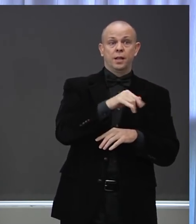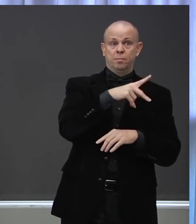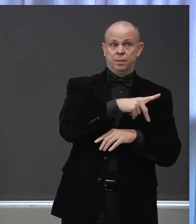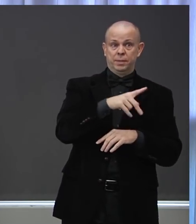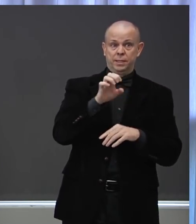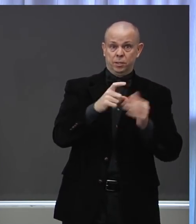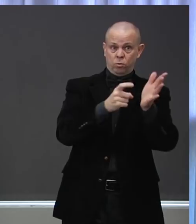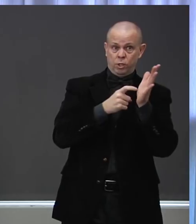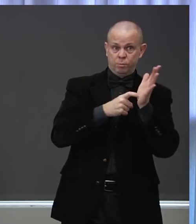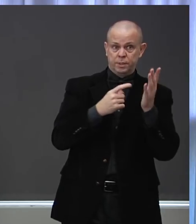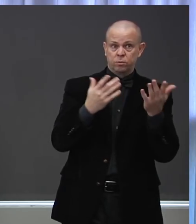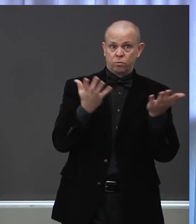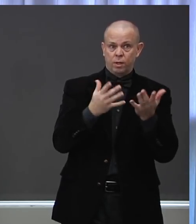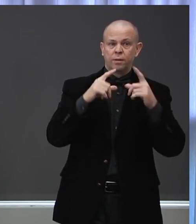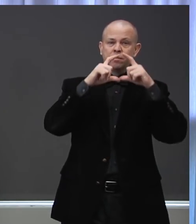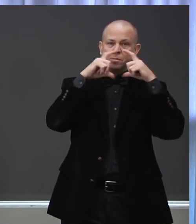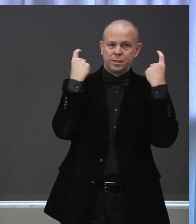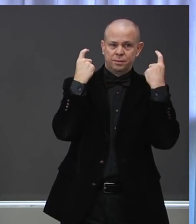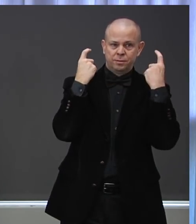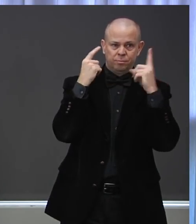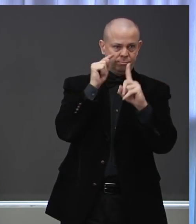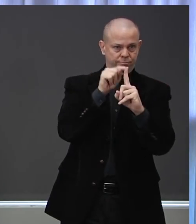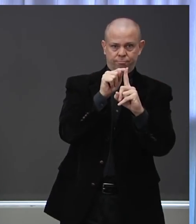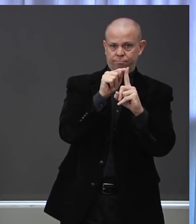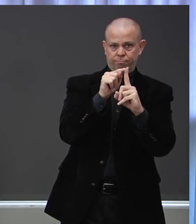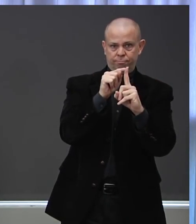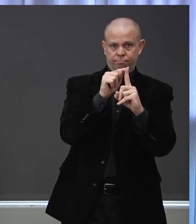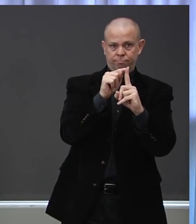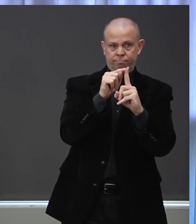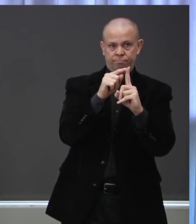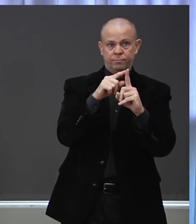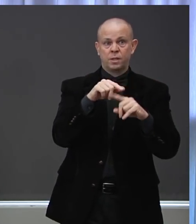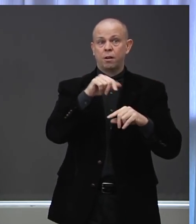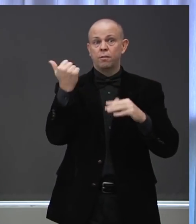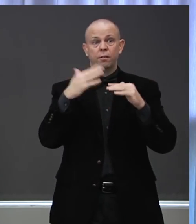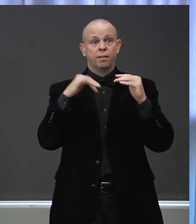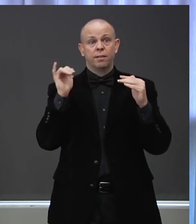face coverings. And outside of some